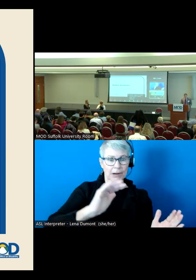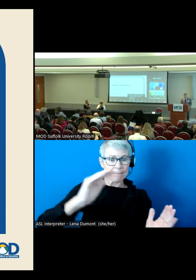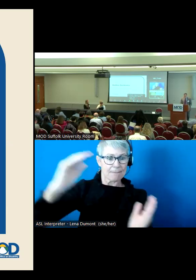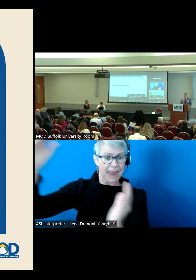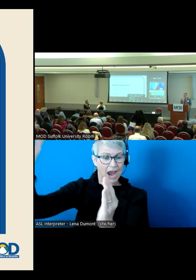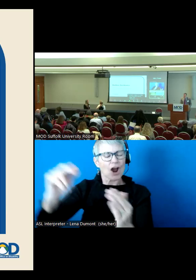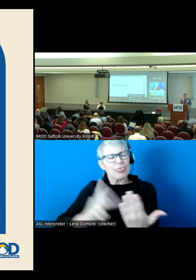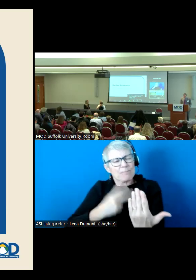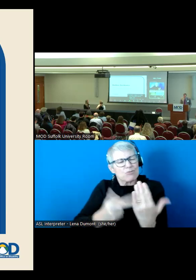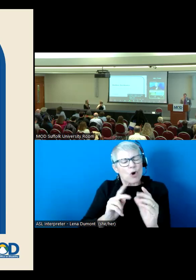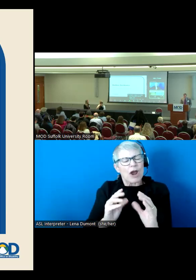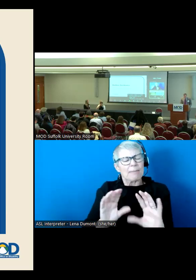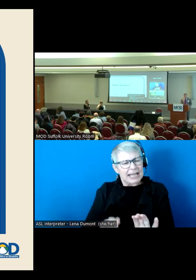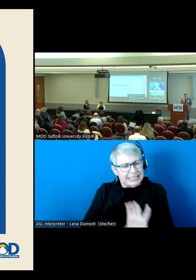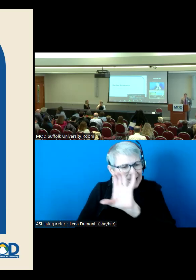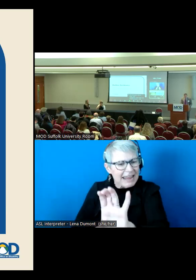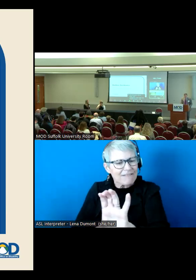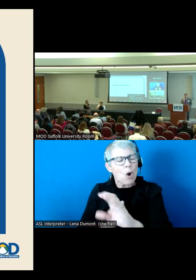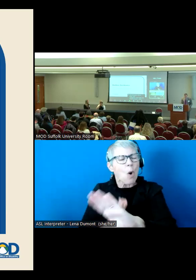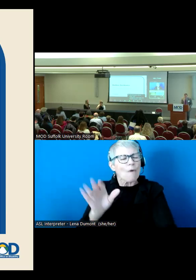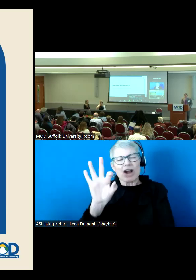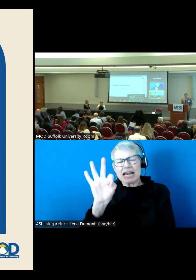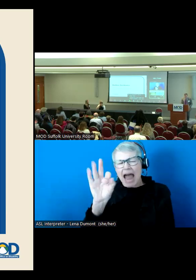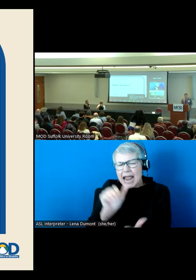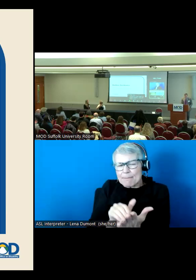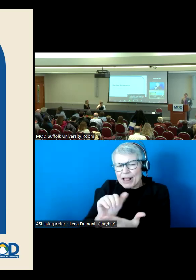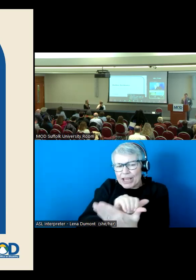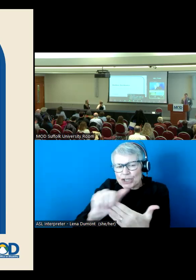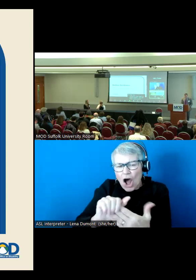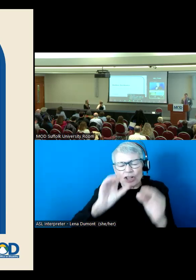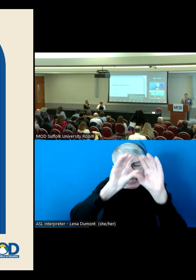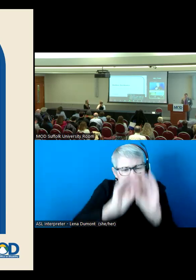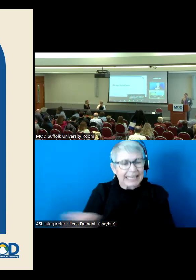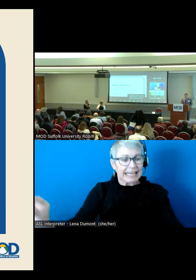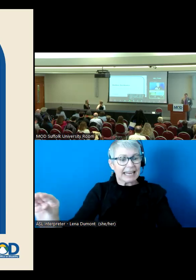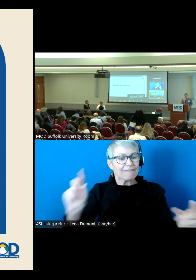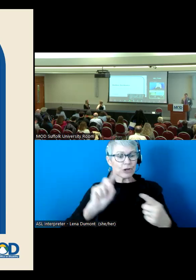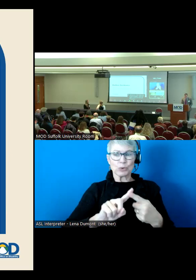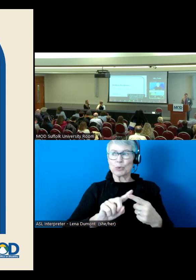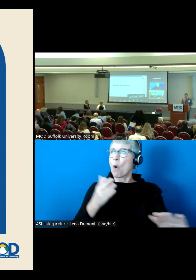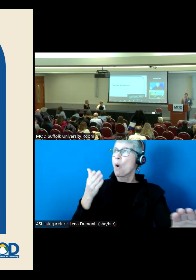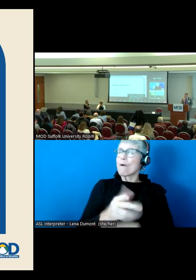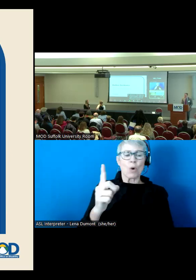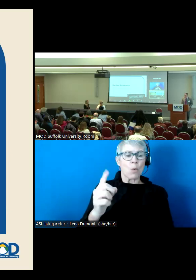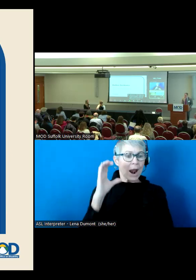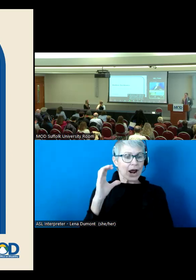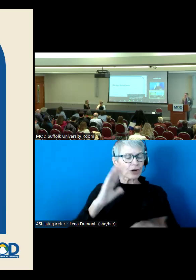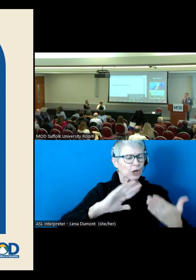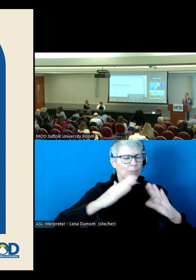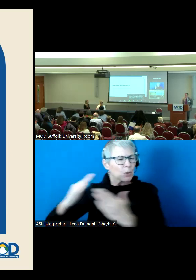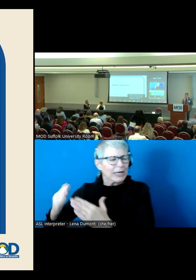provided a total of $9 million to cities and towns and have gone to more than 100 communities across the Commonwealth, helping them to